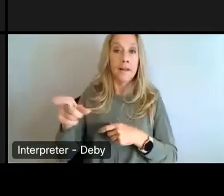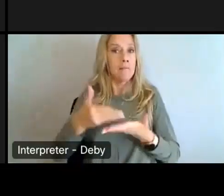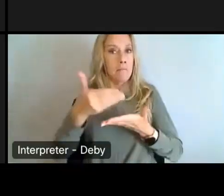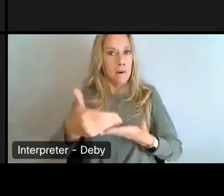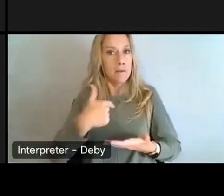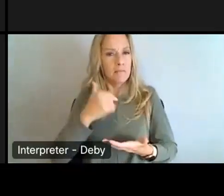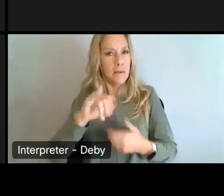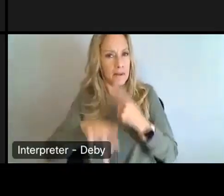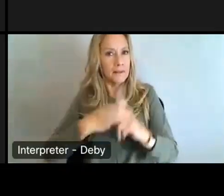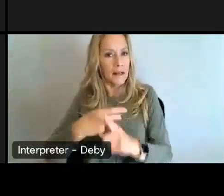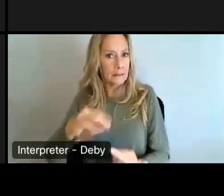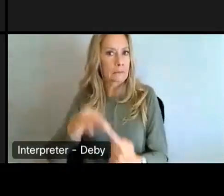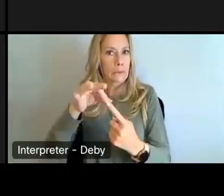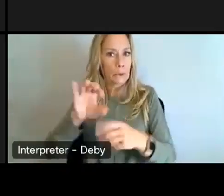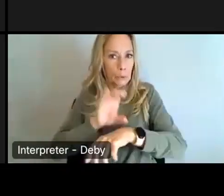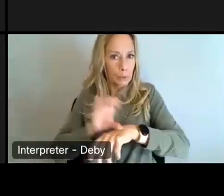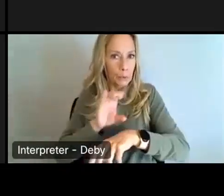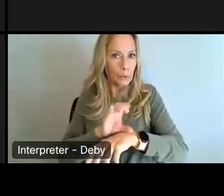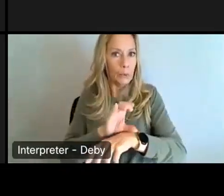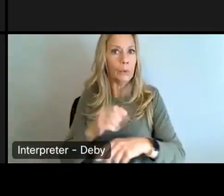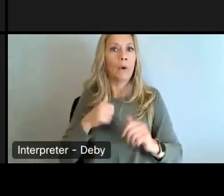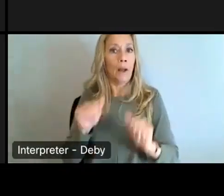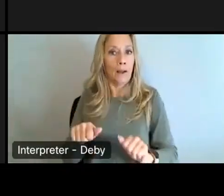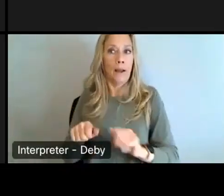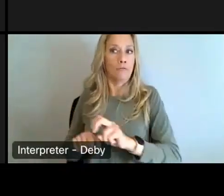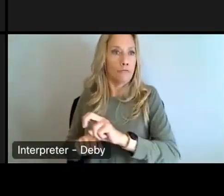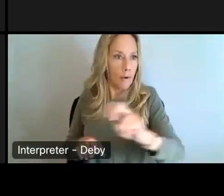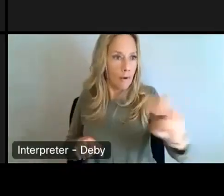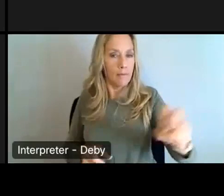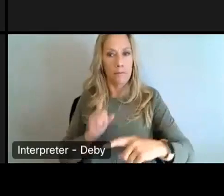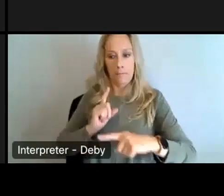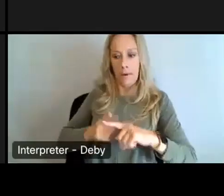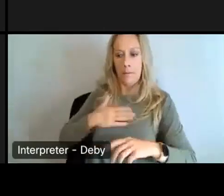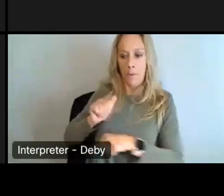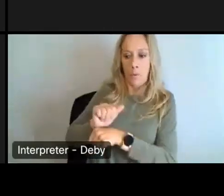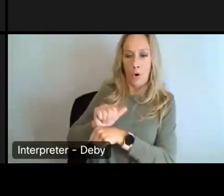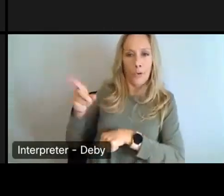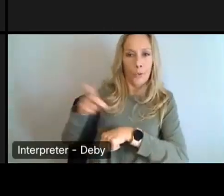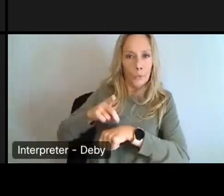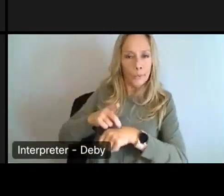that I could travel with, so that I could still fulfill my work duties when I was on the road.